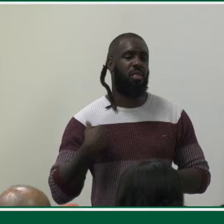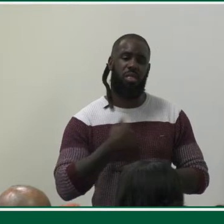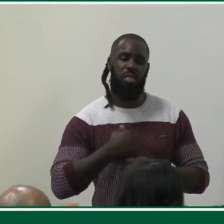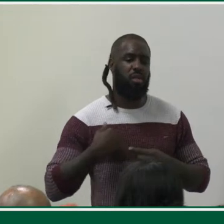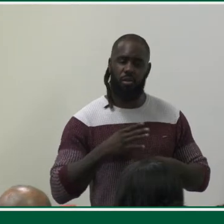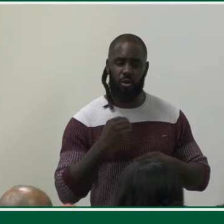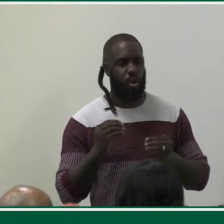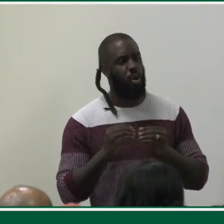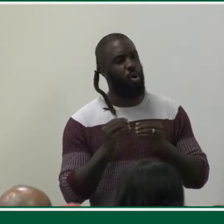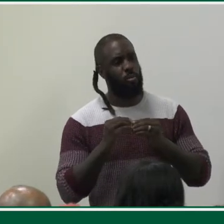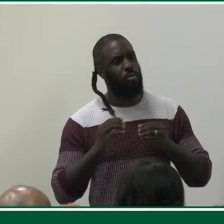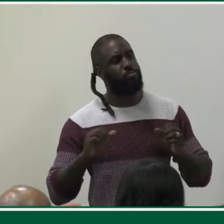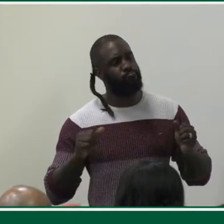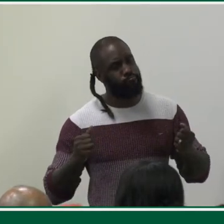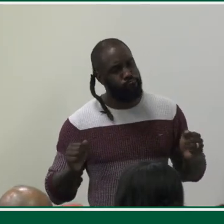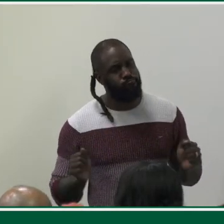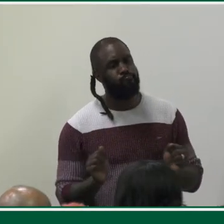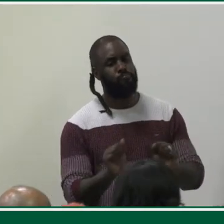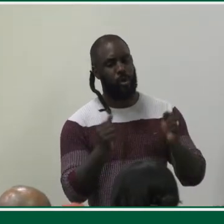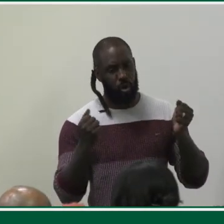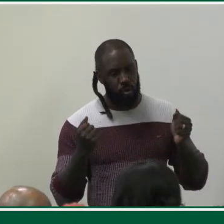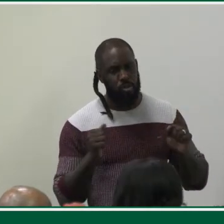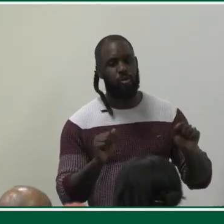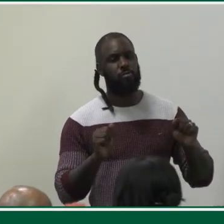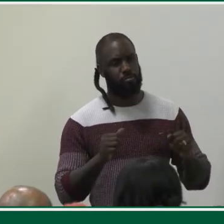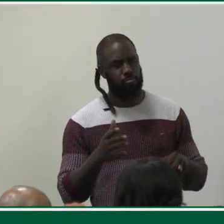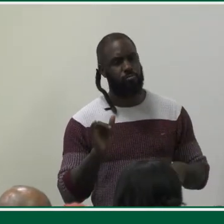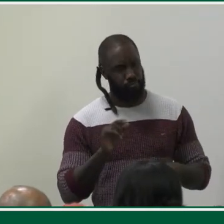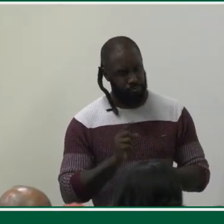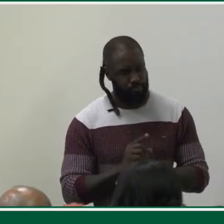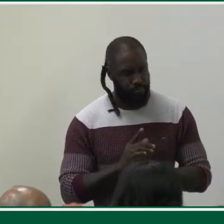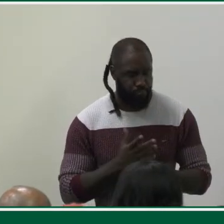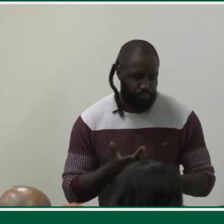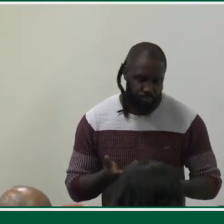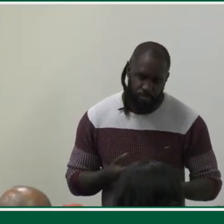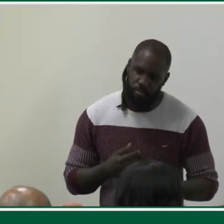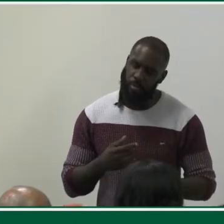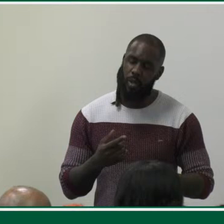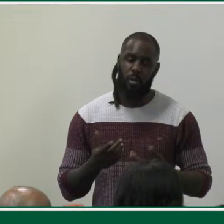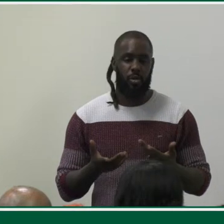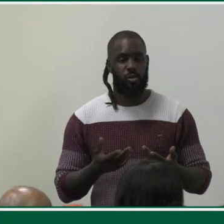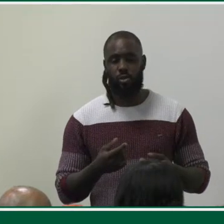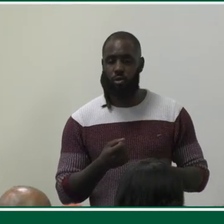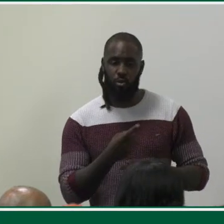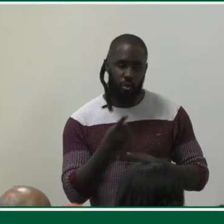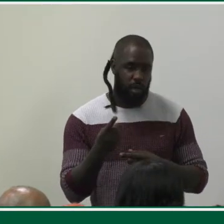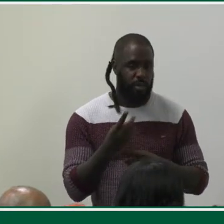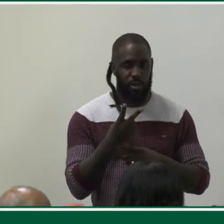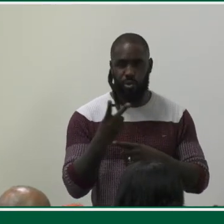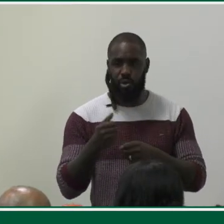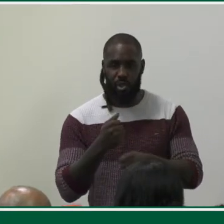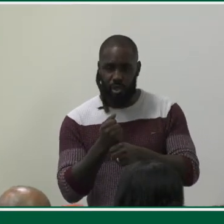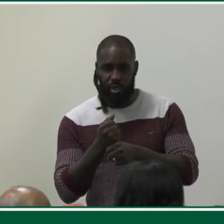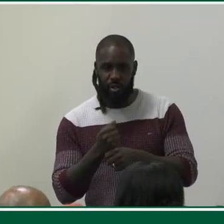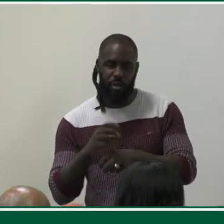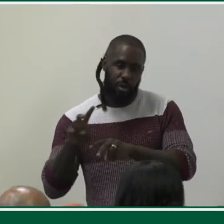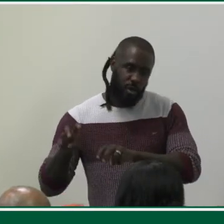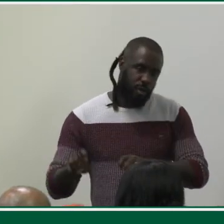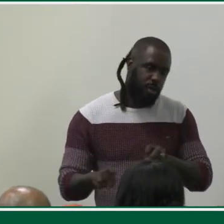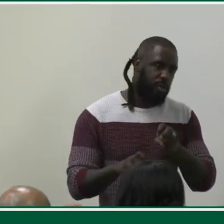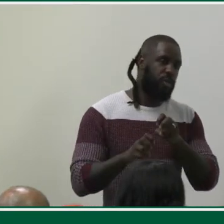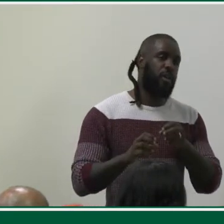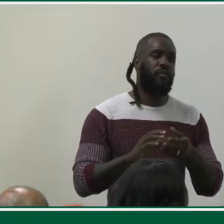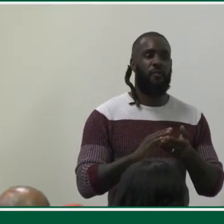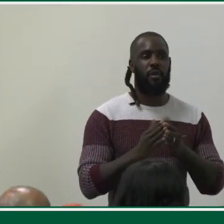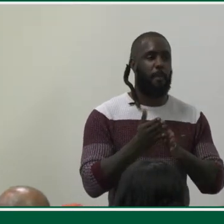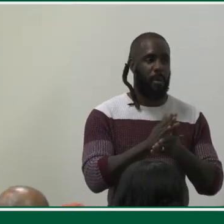up. And too often what we find is that after students get to their first couple of years, whether they're coming here as a transfer from a community college, or whether